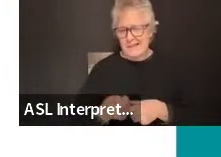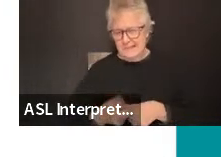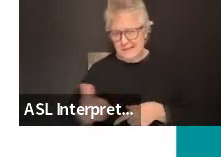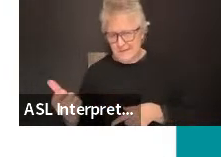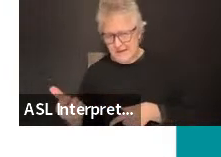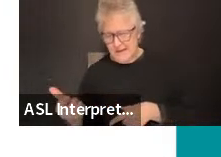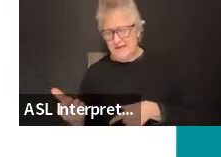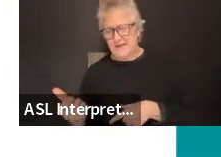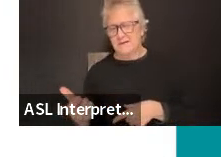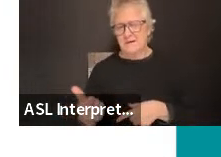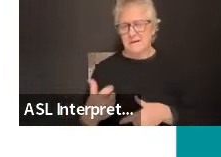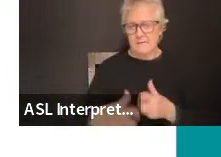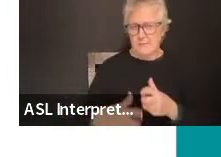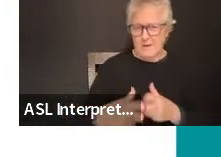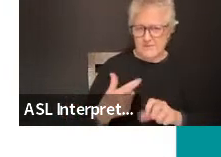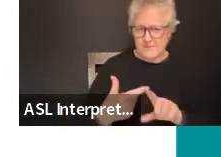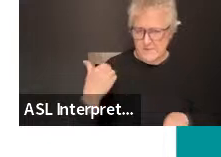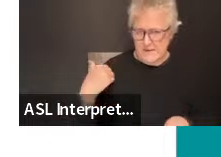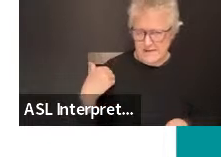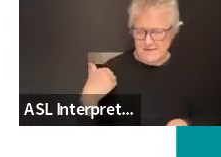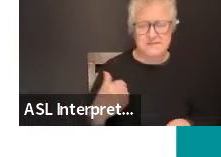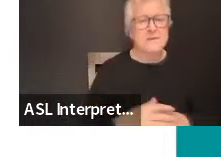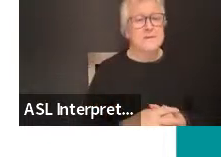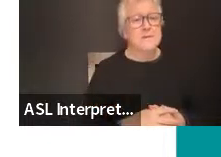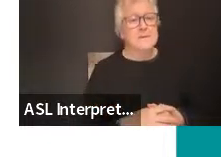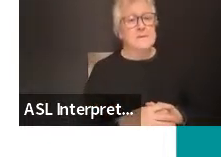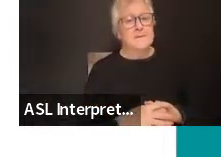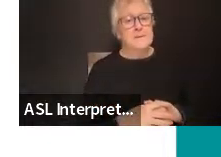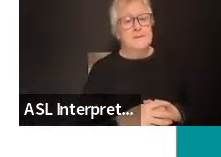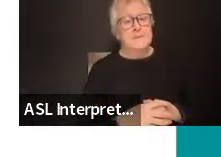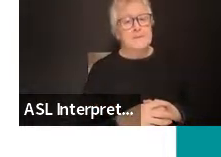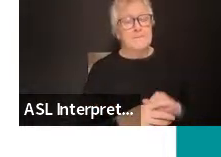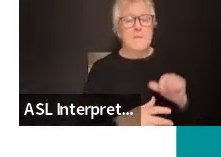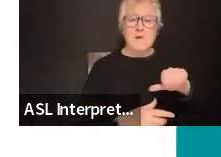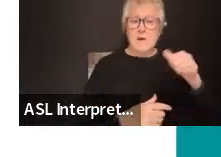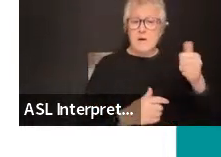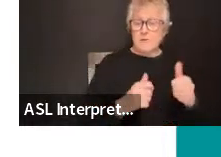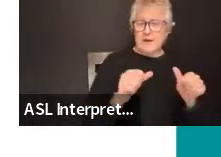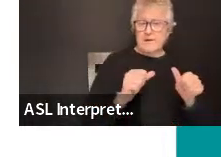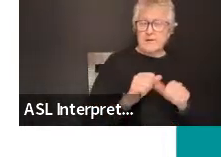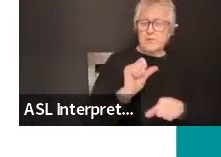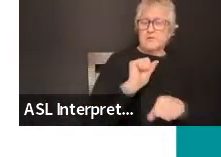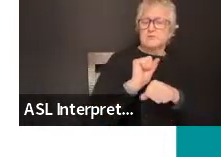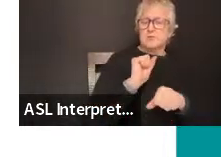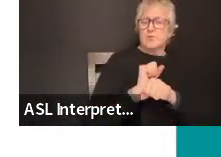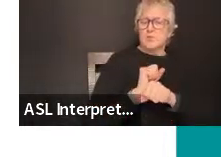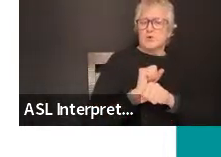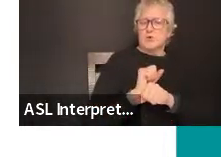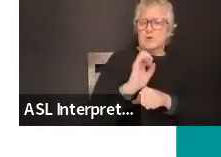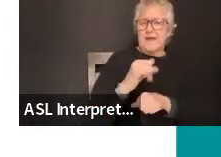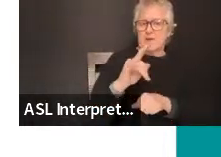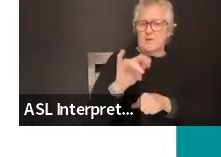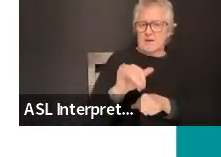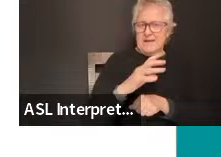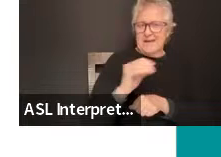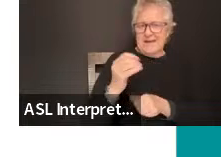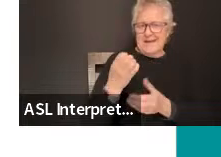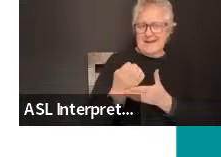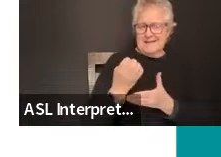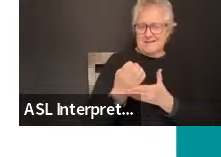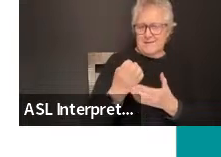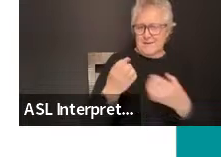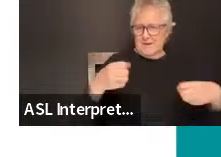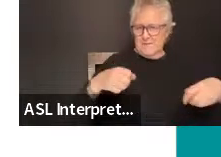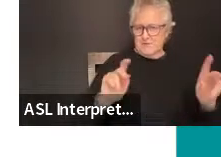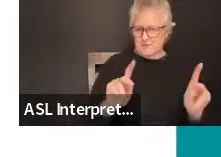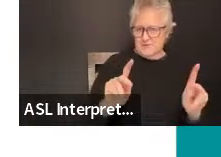Another area we touched on was workforce equity and economic opportunity. And the feedback that we received there was you would like to